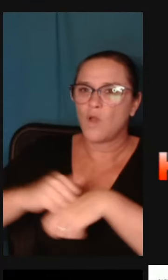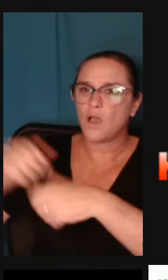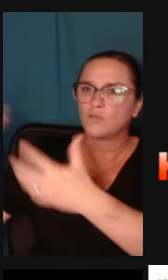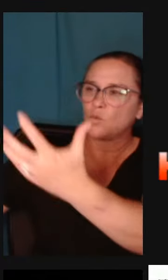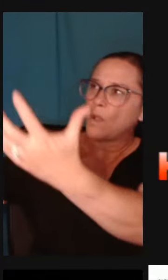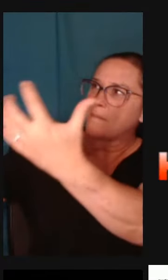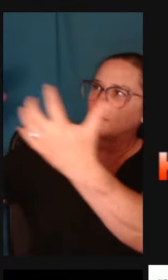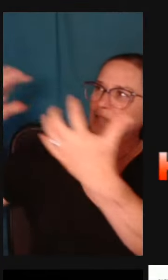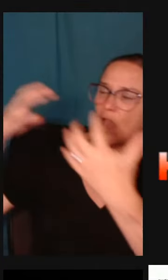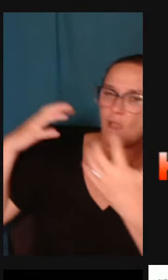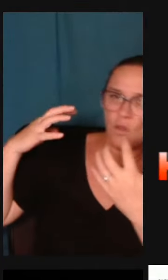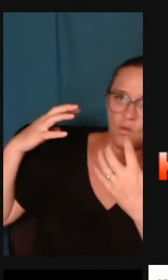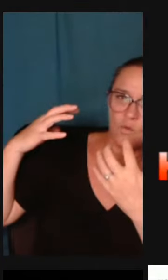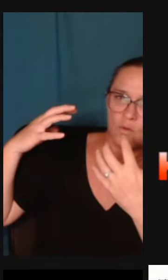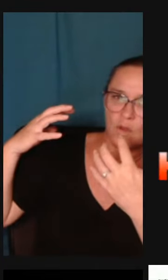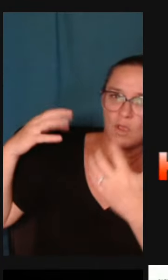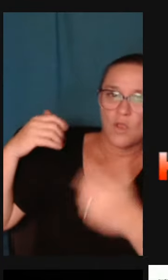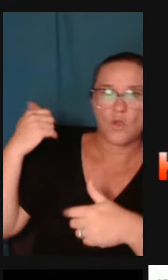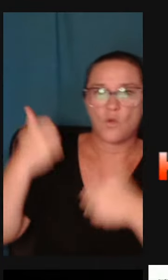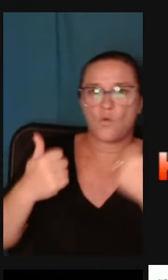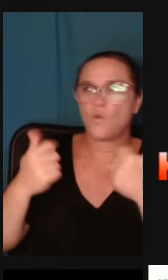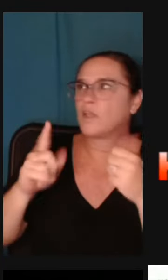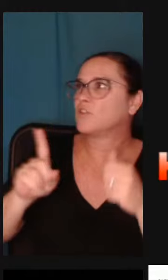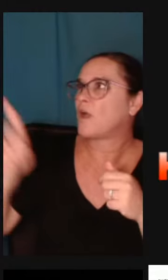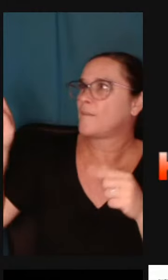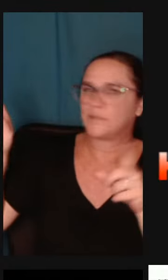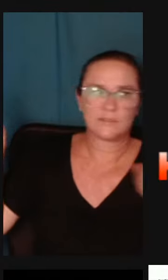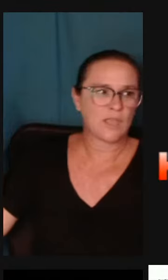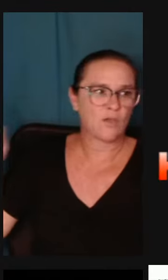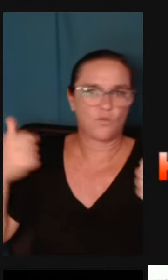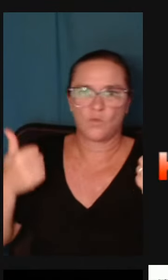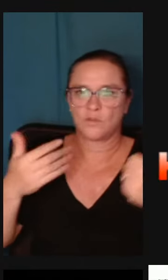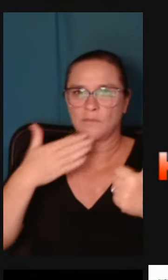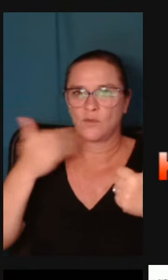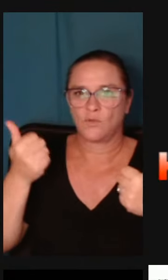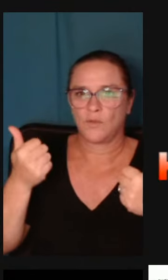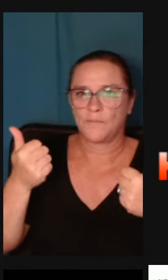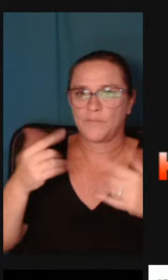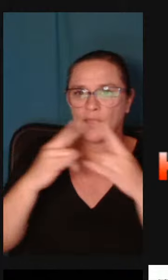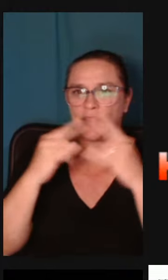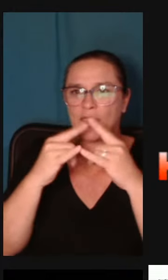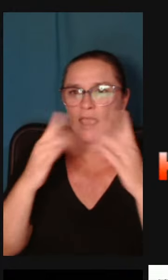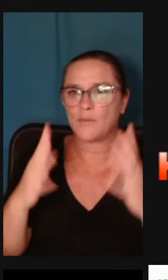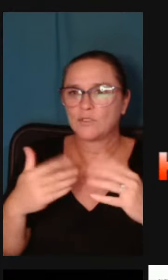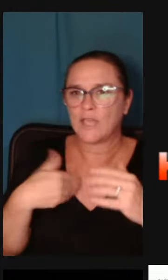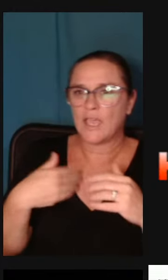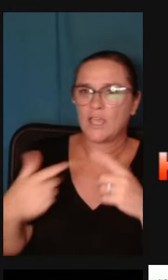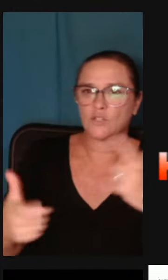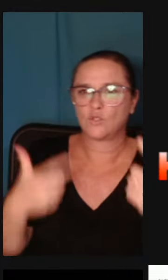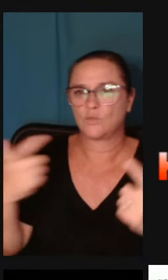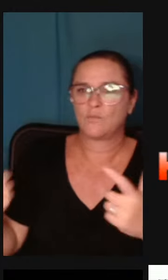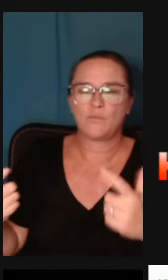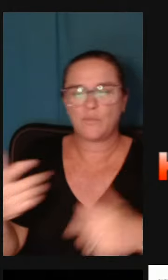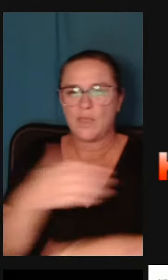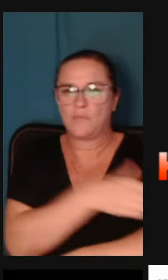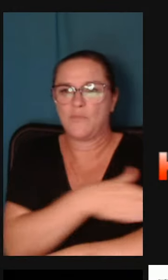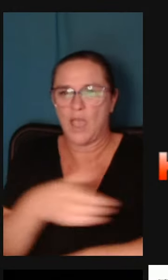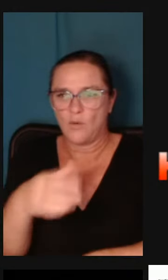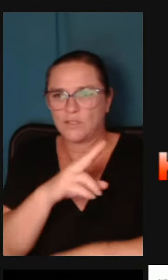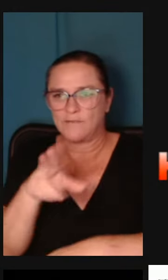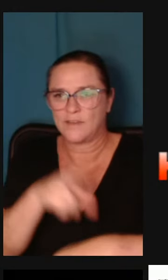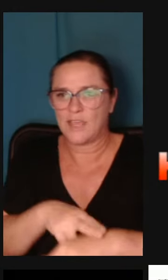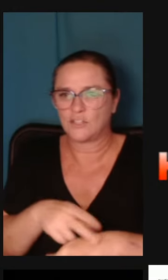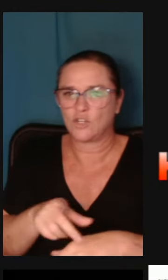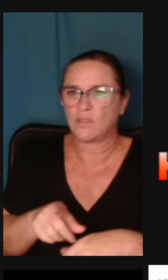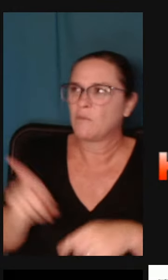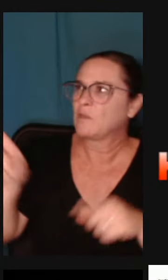own. Which way was safe? Campers were between two huge powers of nature they could not stop. Most ran